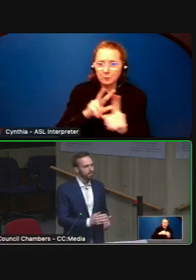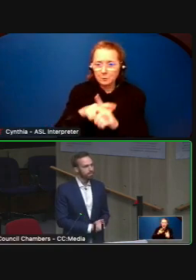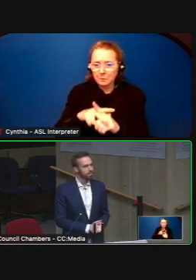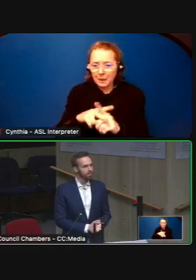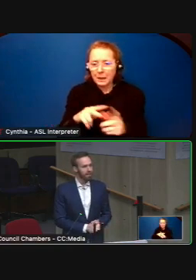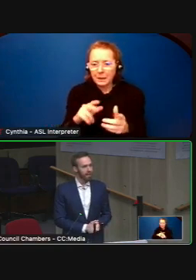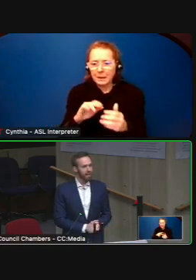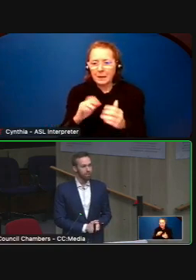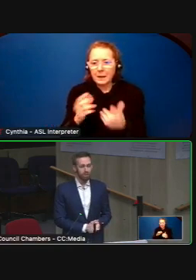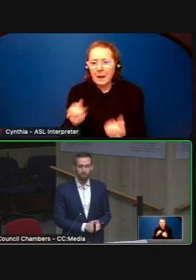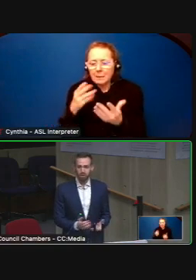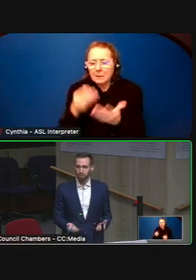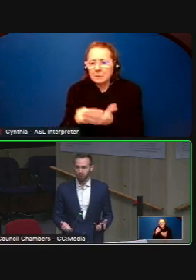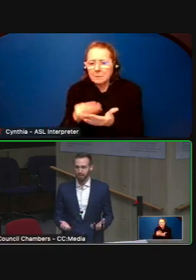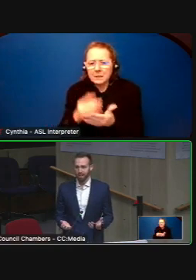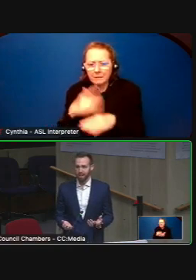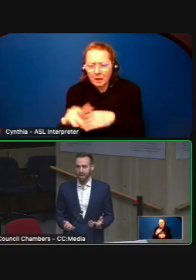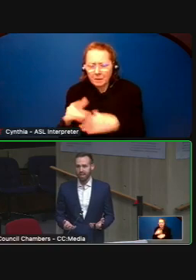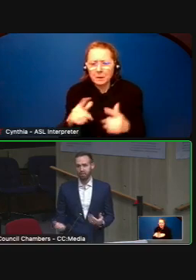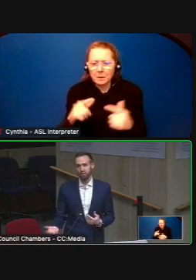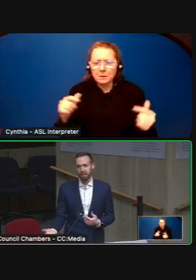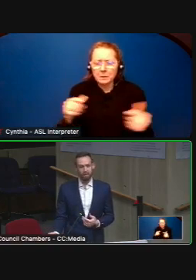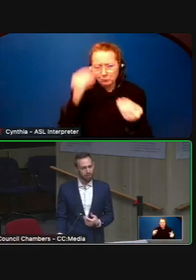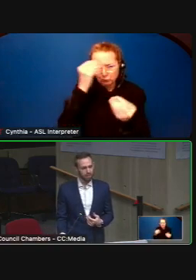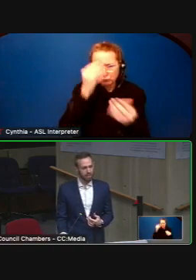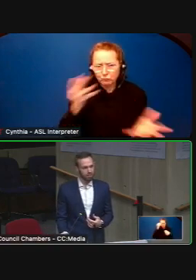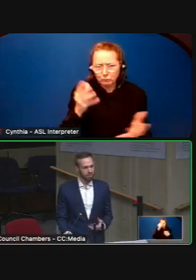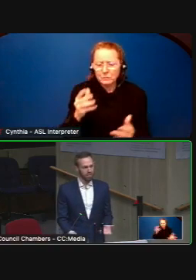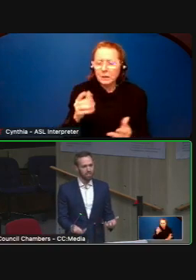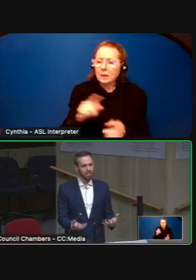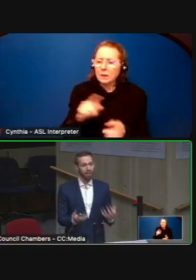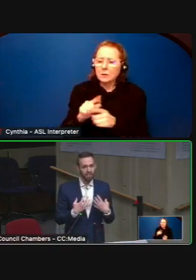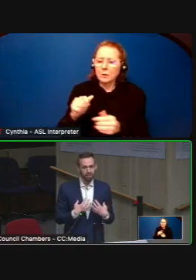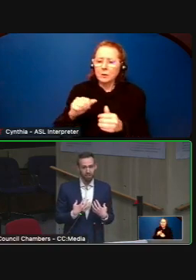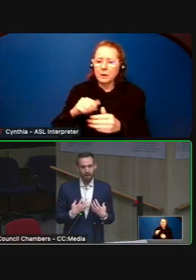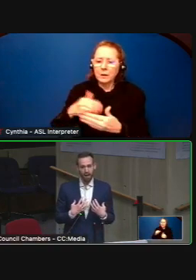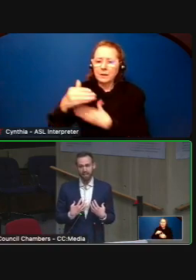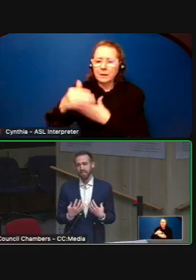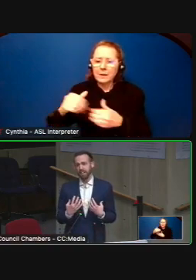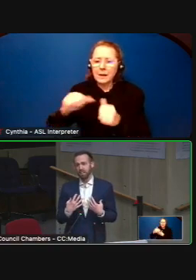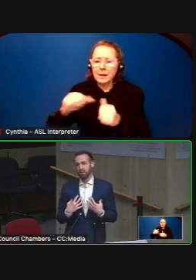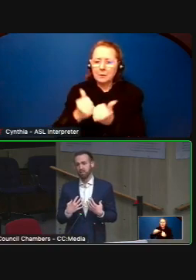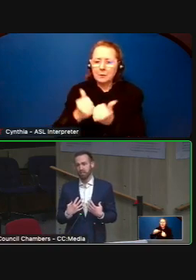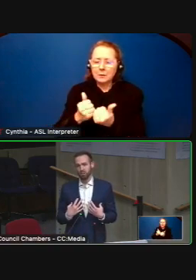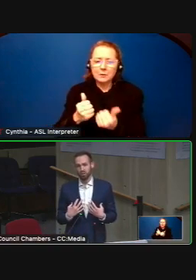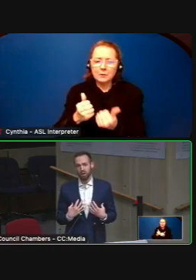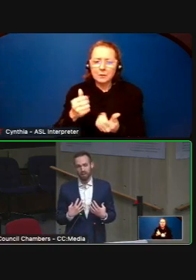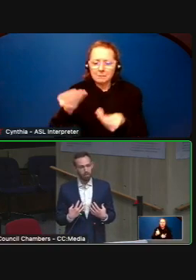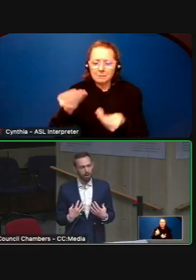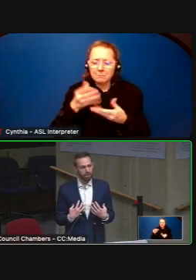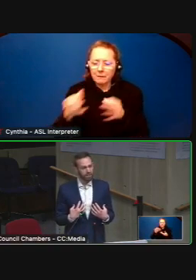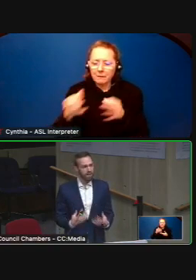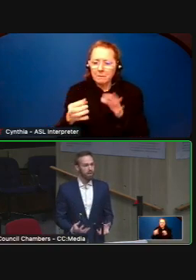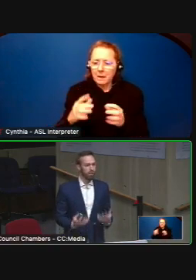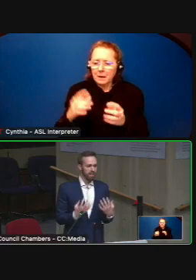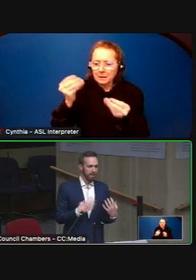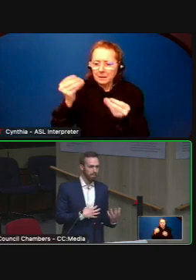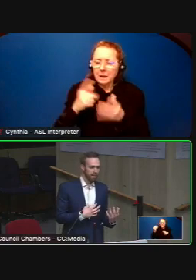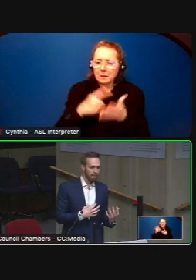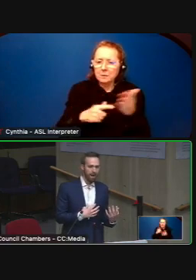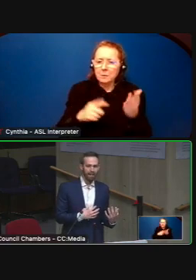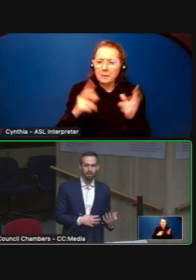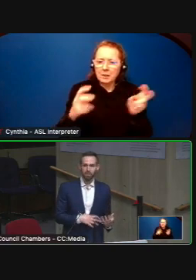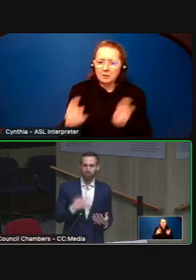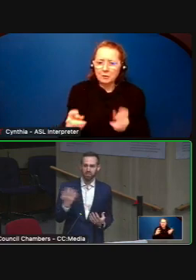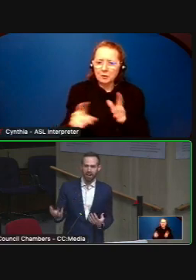there. And really most importantly, it gives those neighborhood associations a chance to give us feedback and to tell us what the issues are in their parks. We can then bring